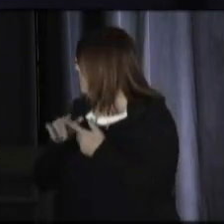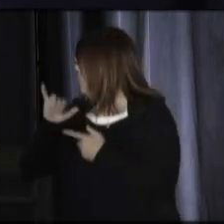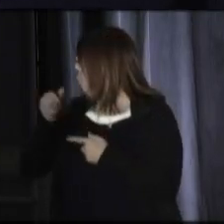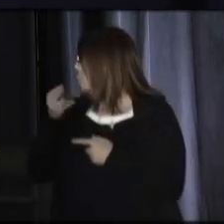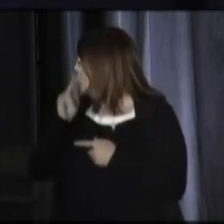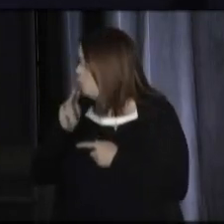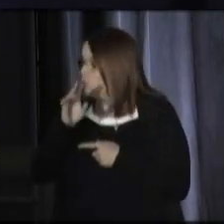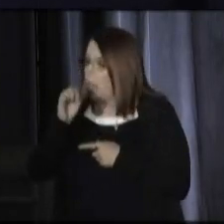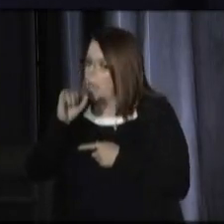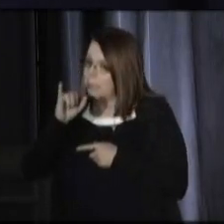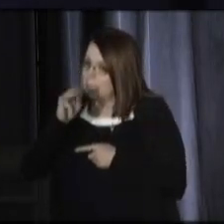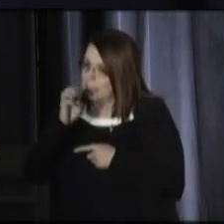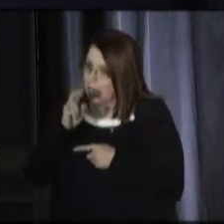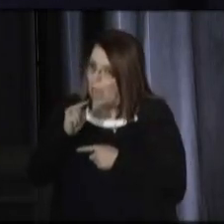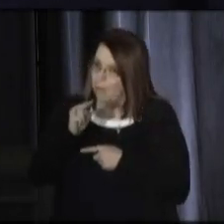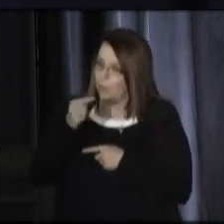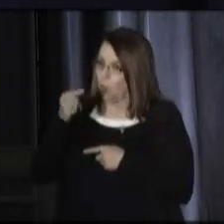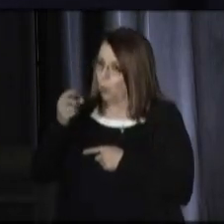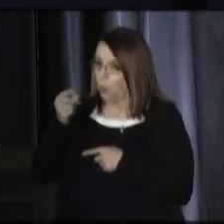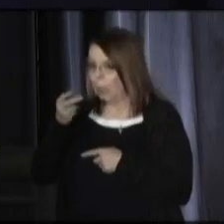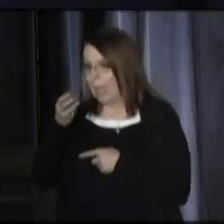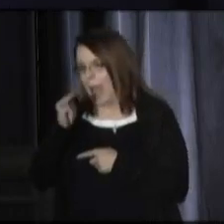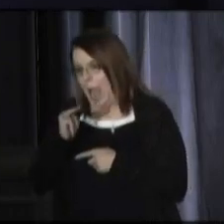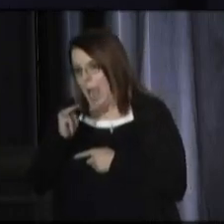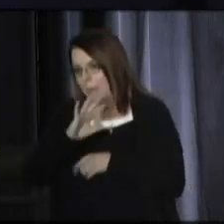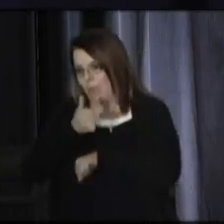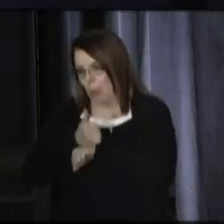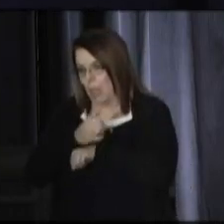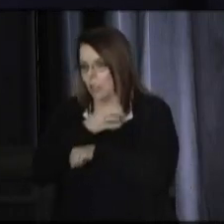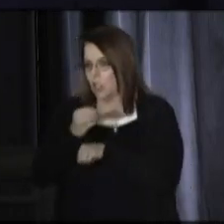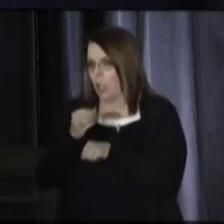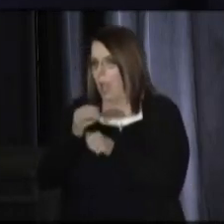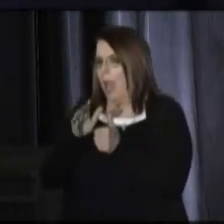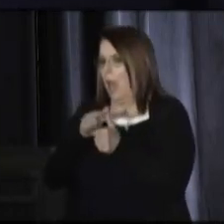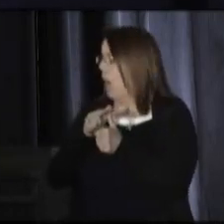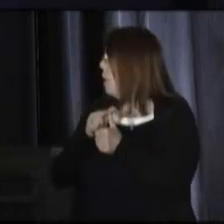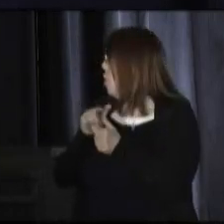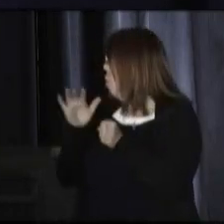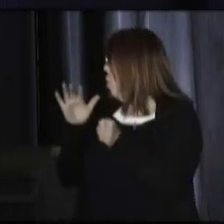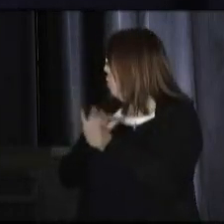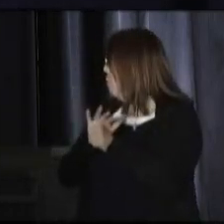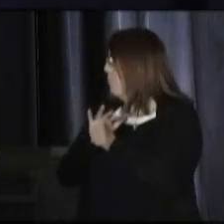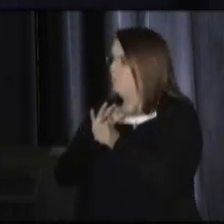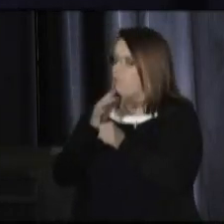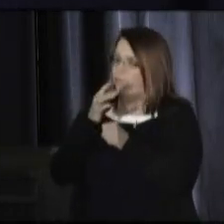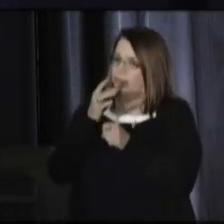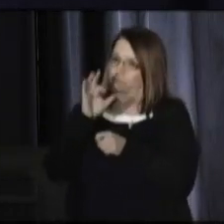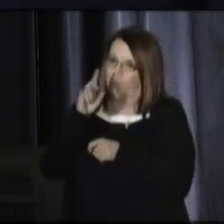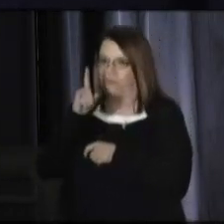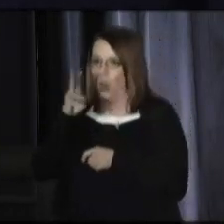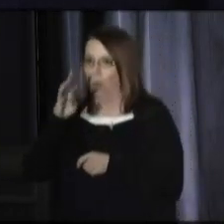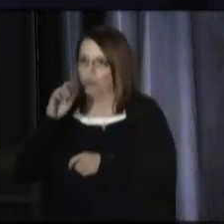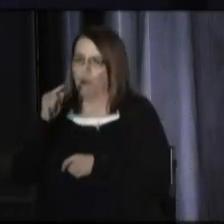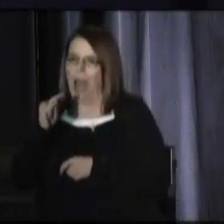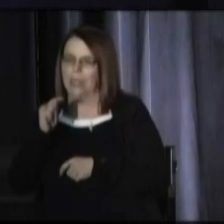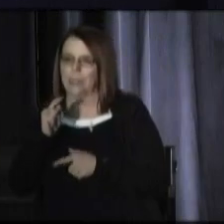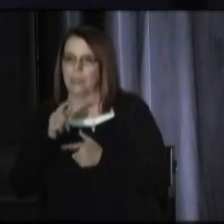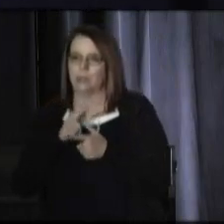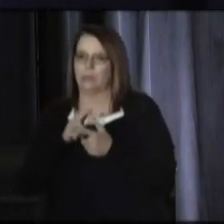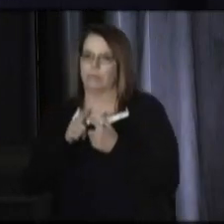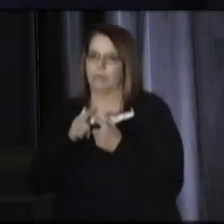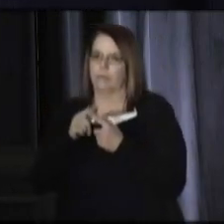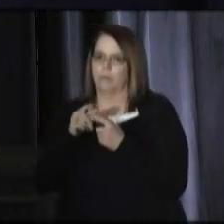Global Racial Justice at Rutgers-Camden, where he's professor of English. He's the author of 5 full-length poetry